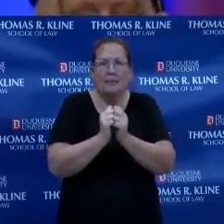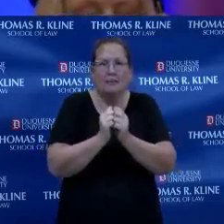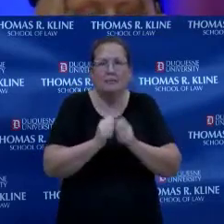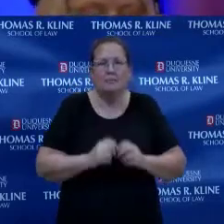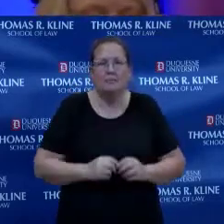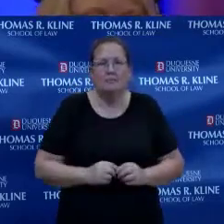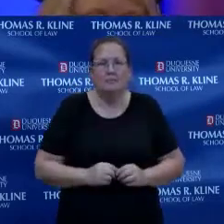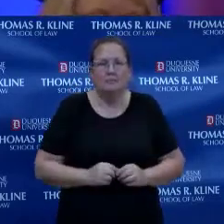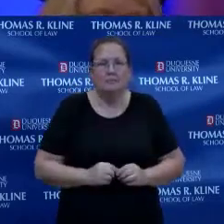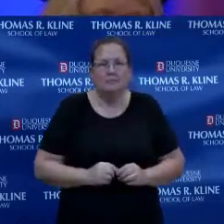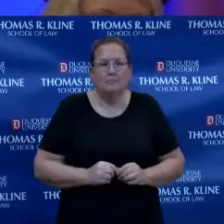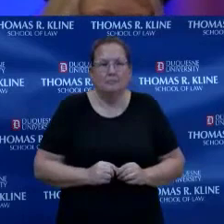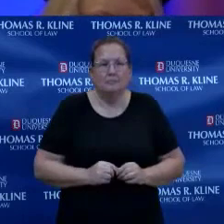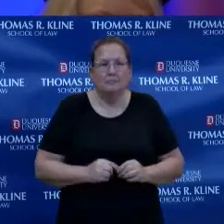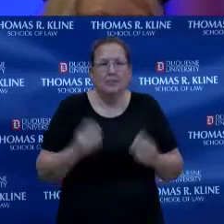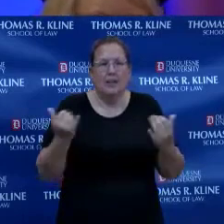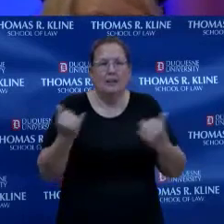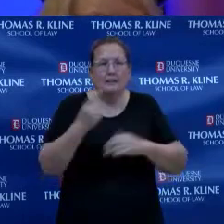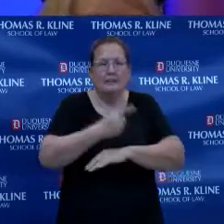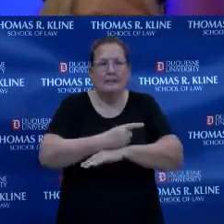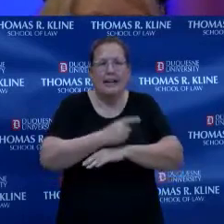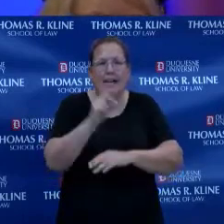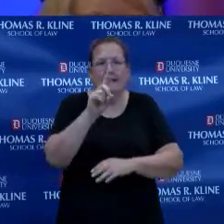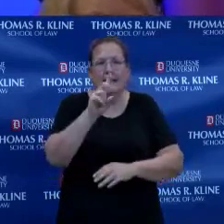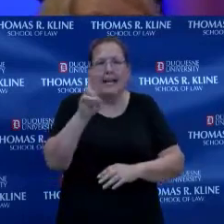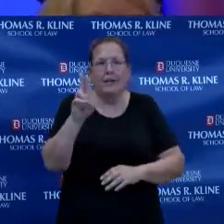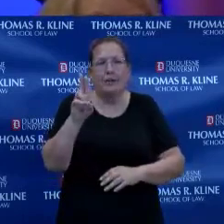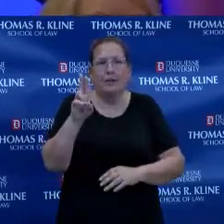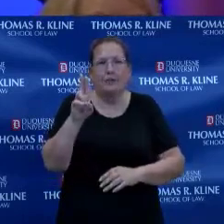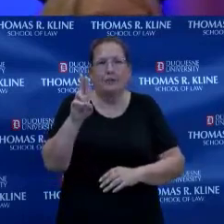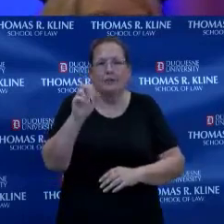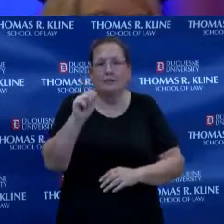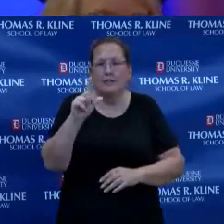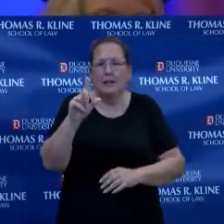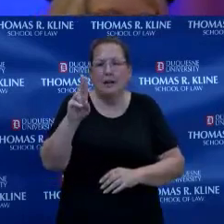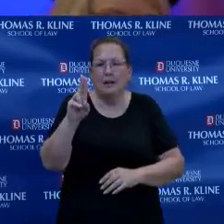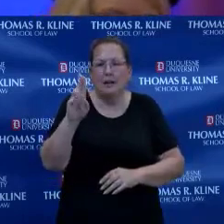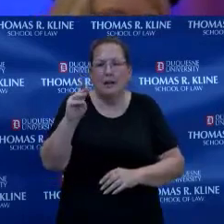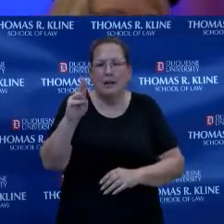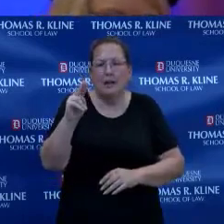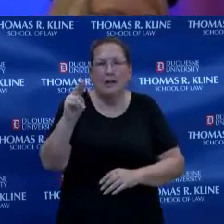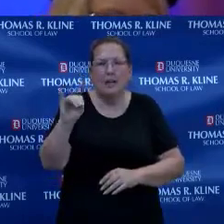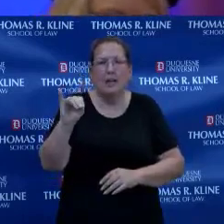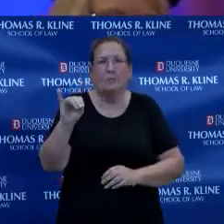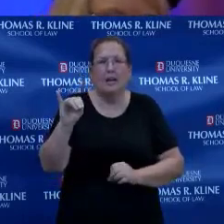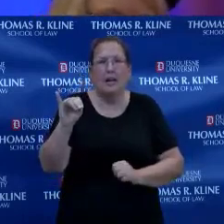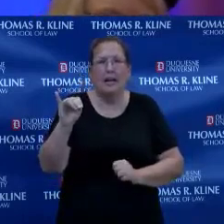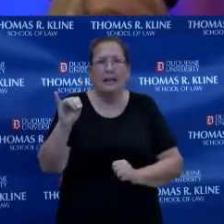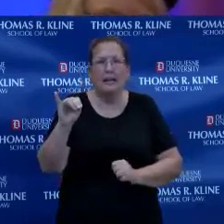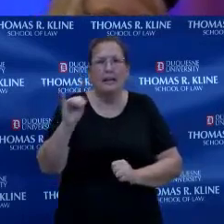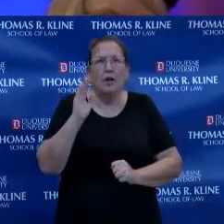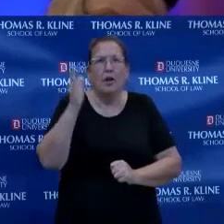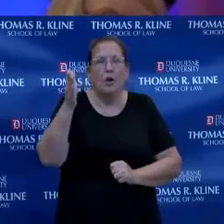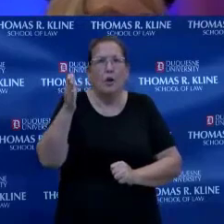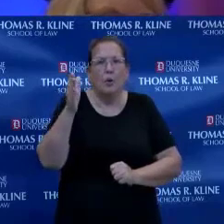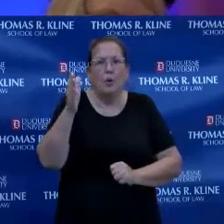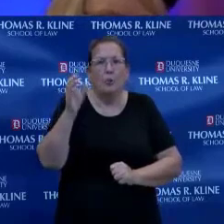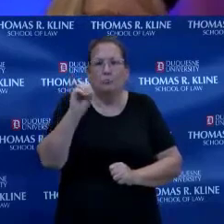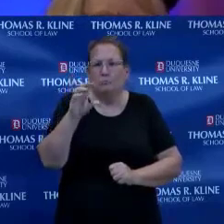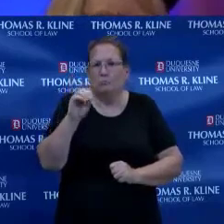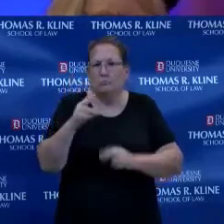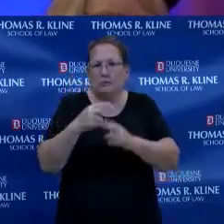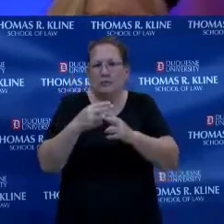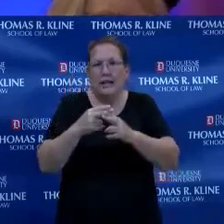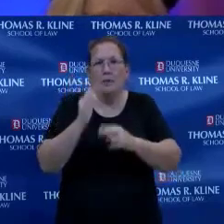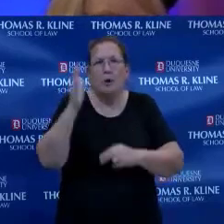friends. Today, Duquesne University alumna Debbie Zugates, who will perform the